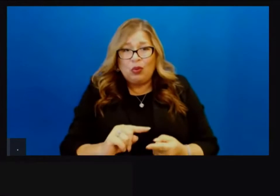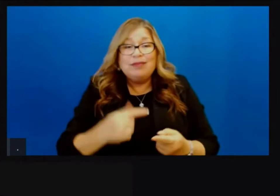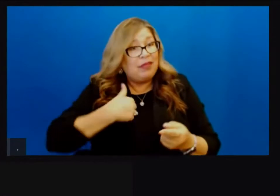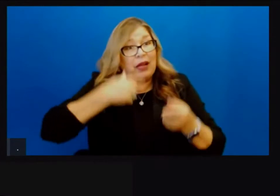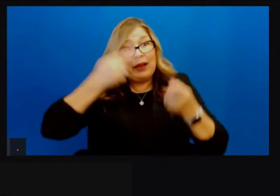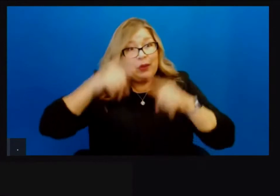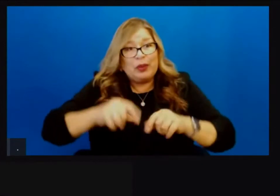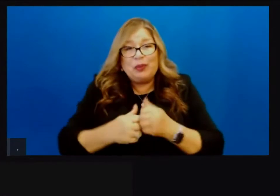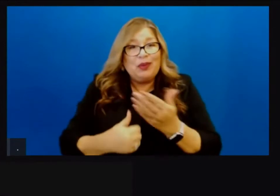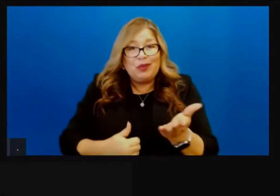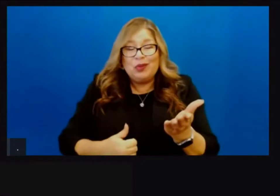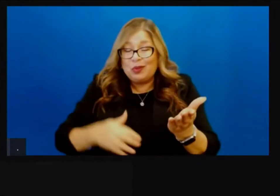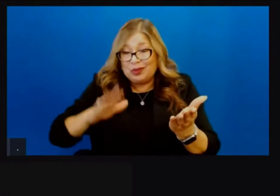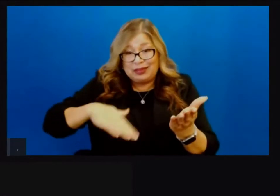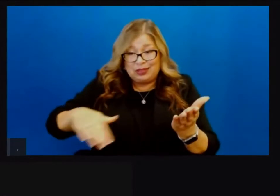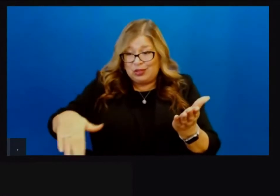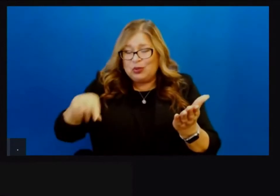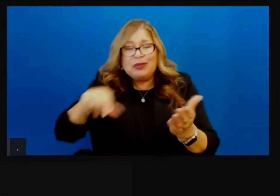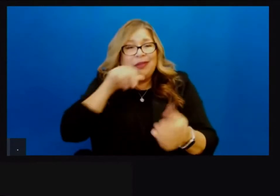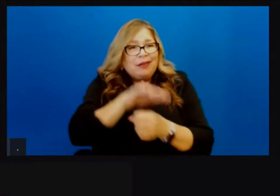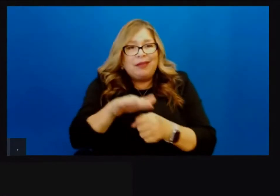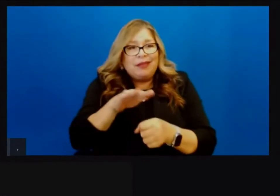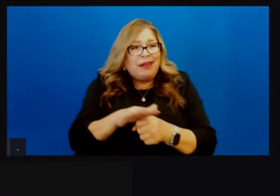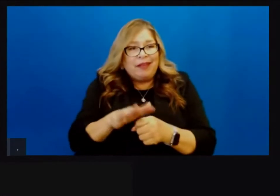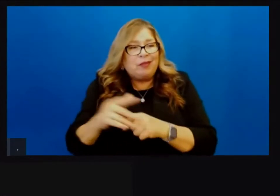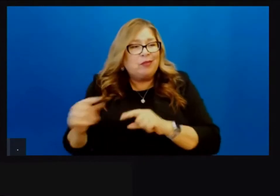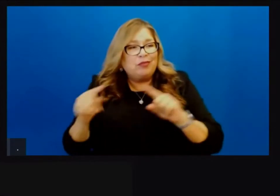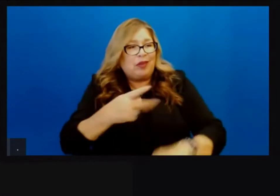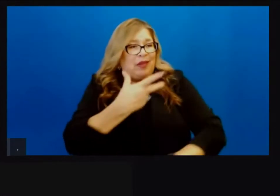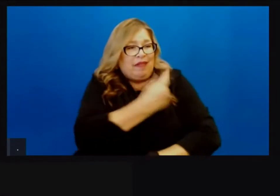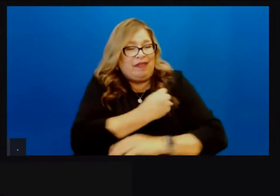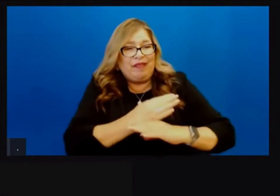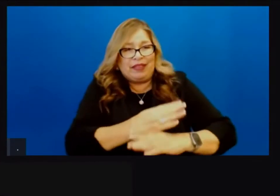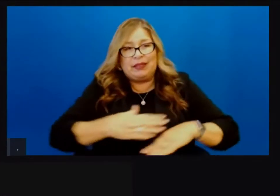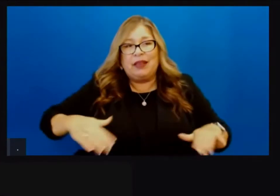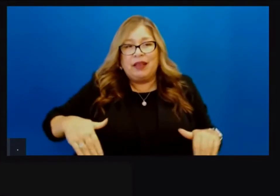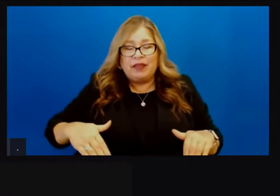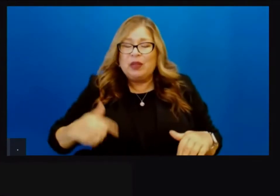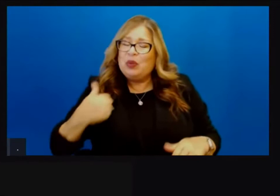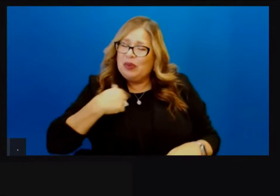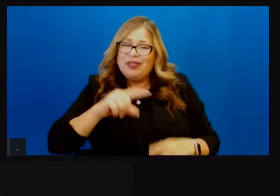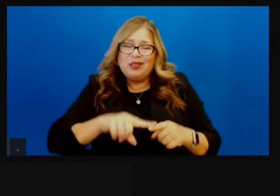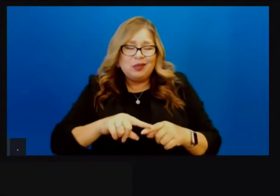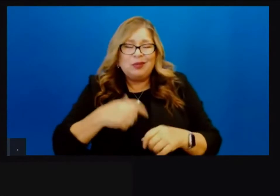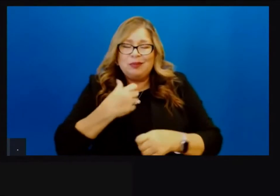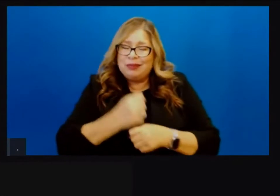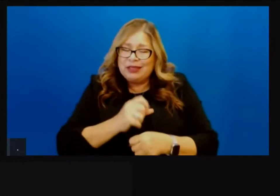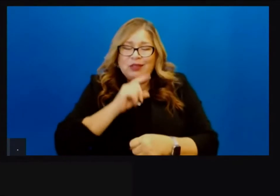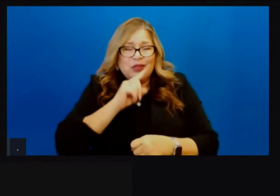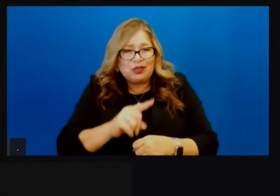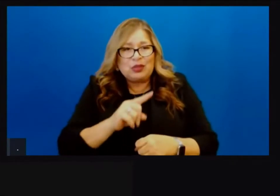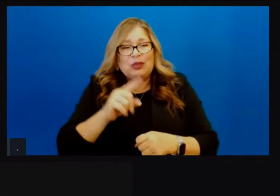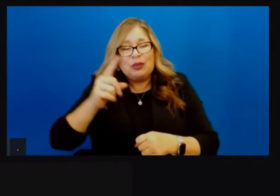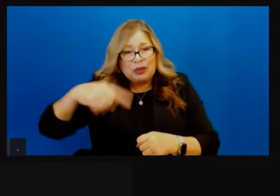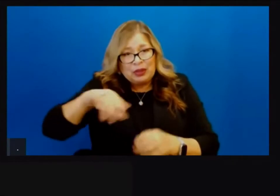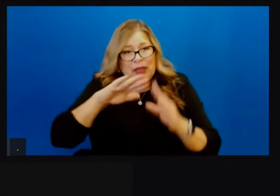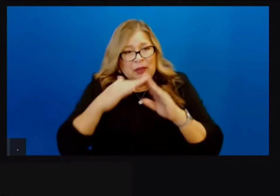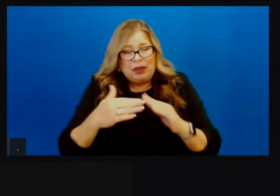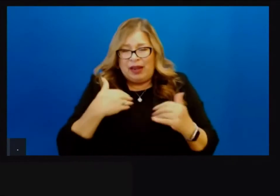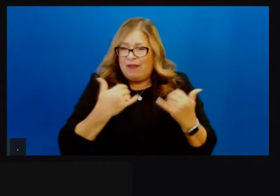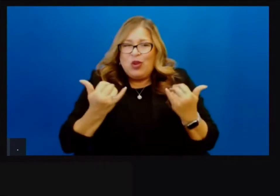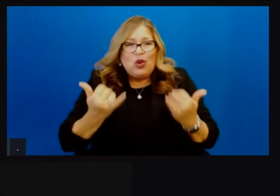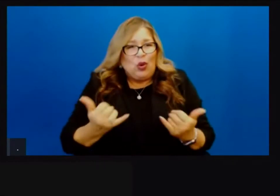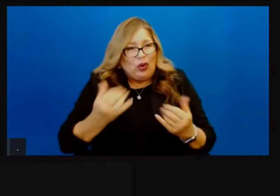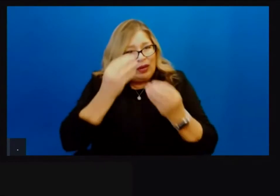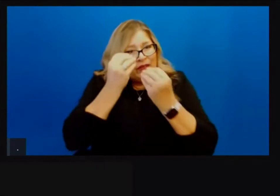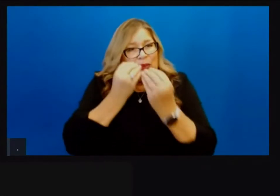cut out for us. We need to keep working to make sure communities receive the up-to-date information about